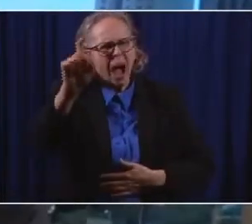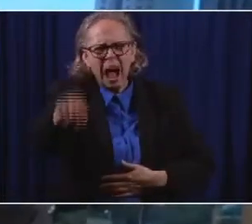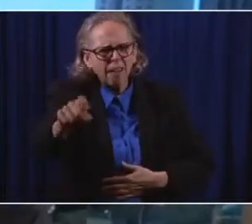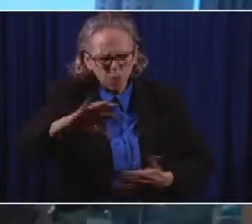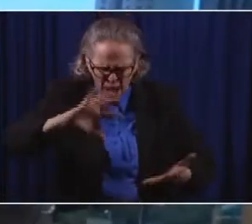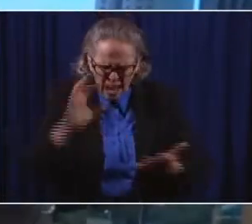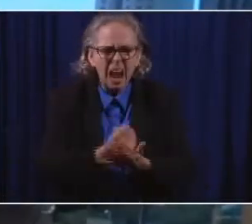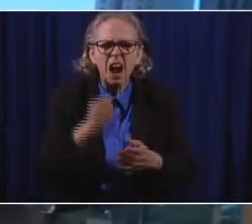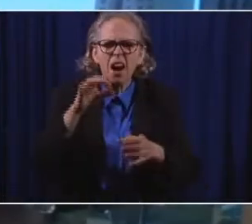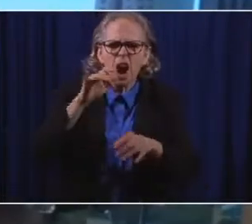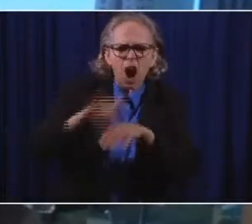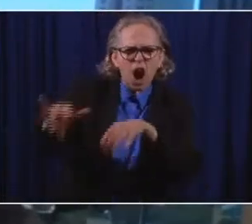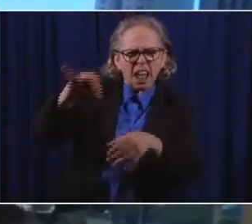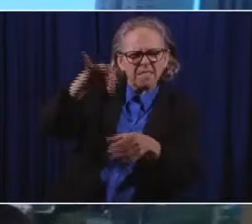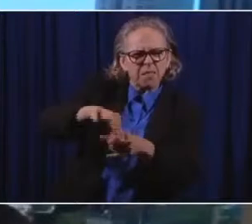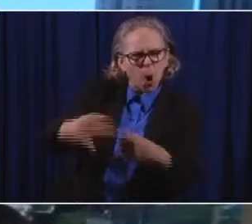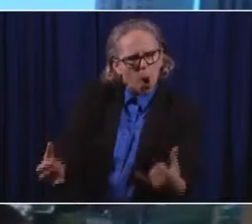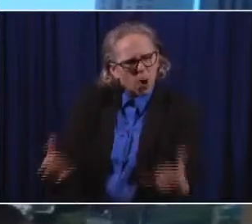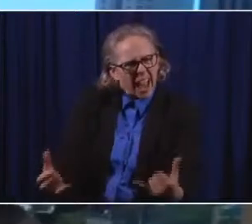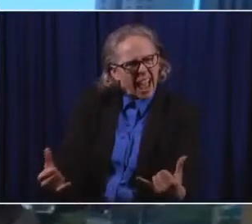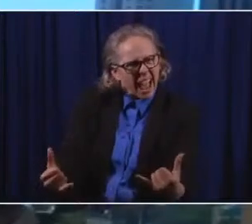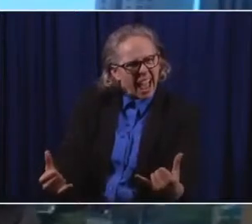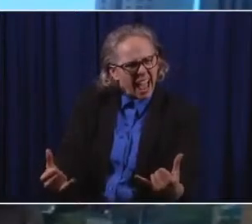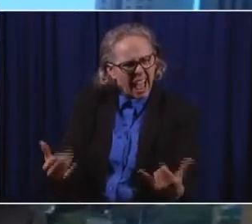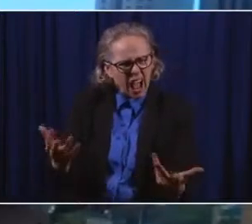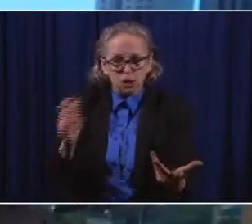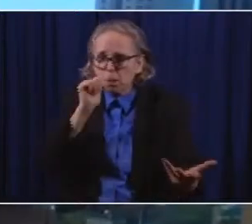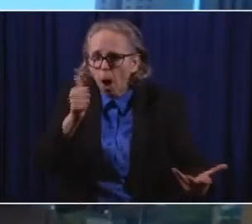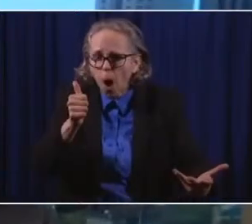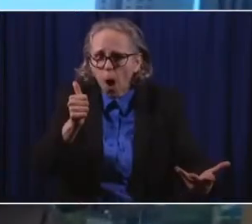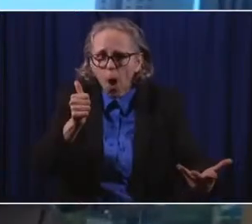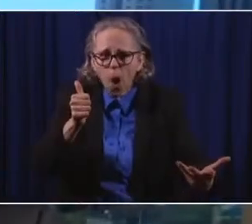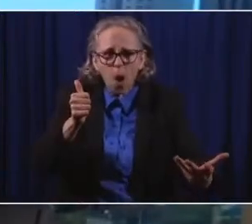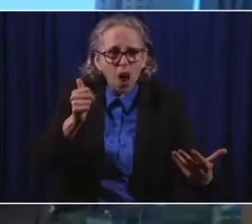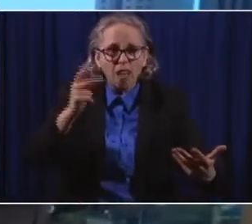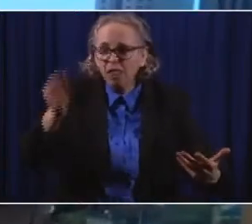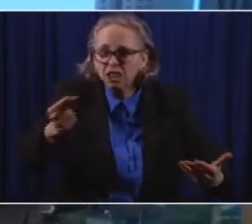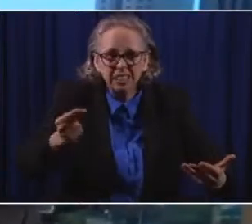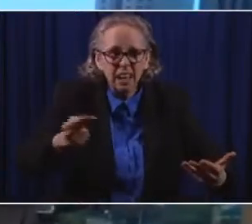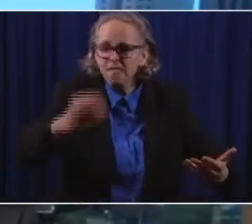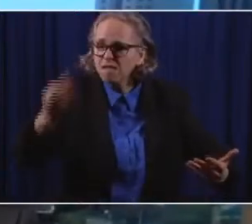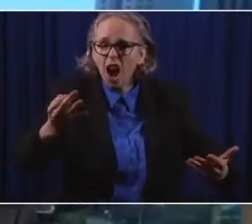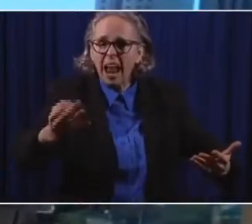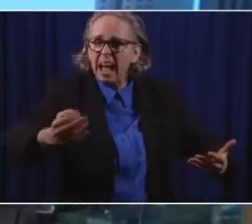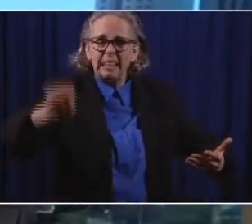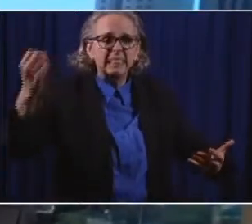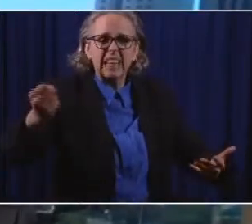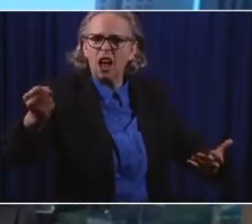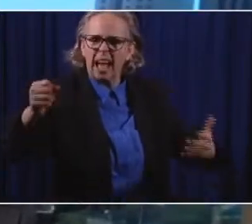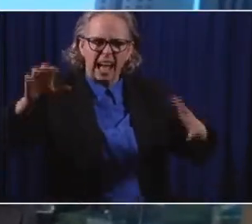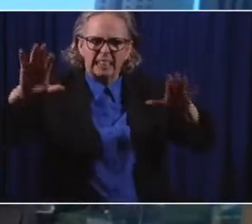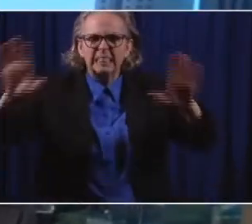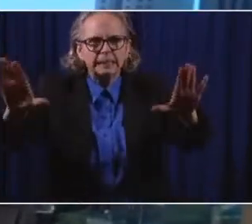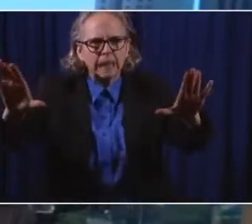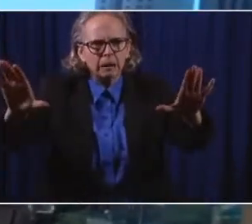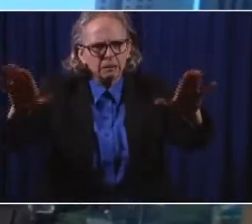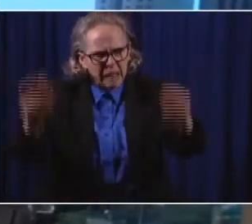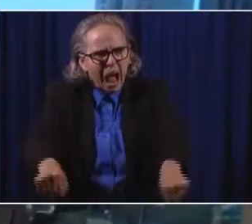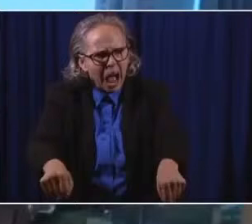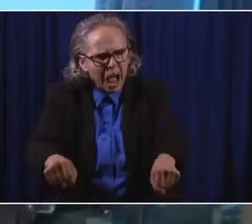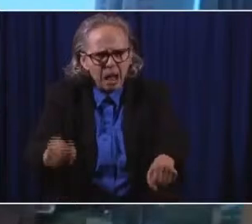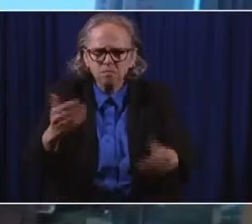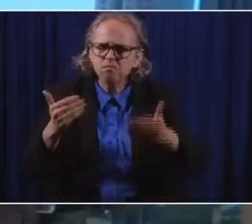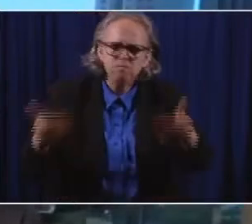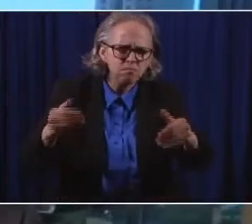continues tomorrow. Voting will be happening on Thursday, Friday, and as well as Saturday and Sunday. We're one of very few states in the nation that